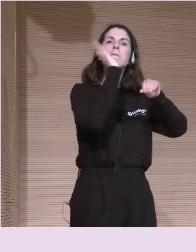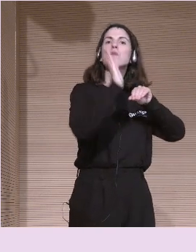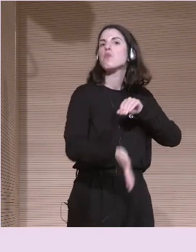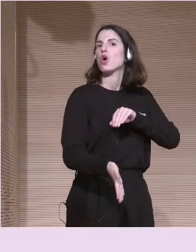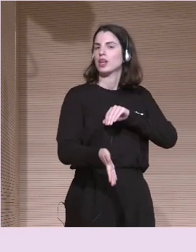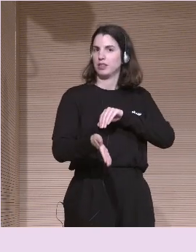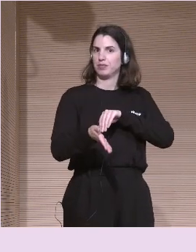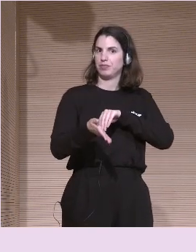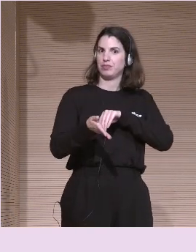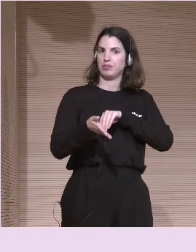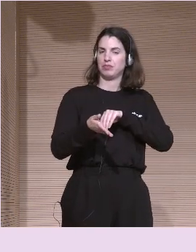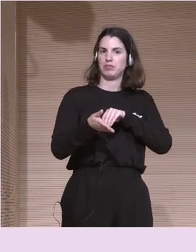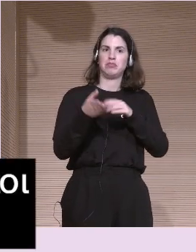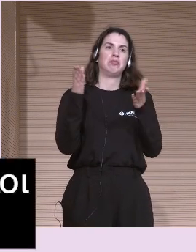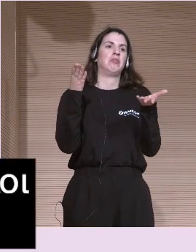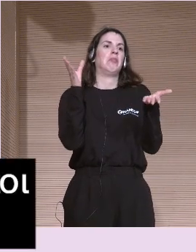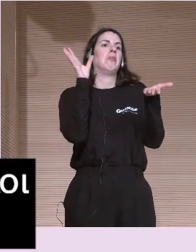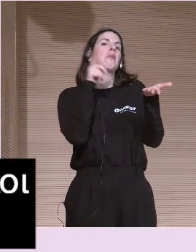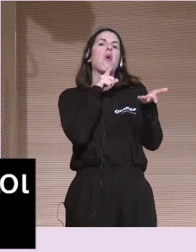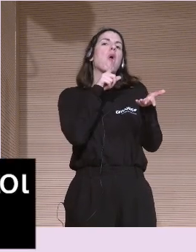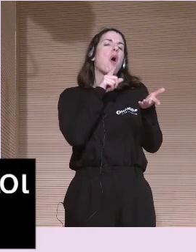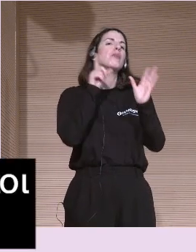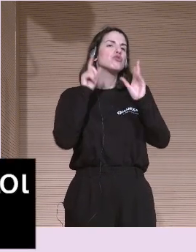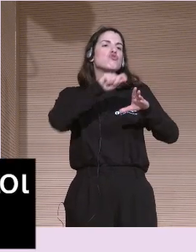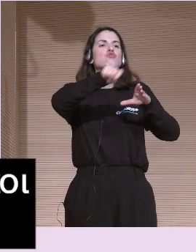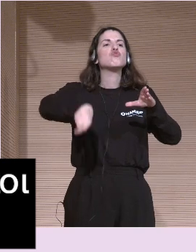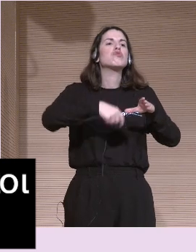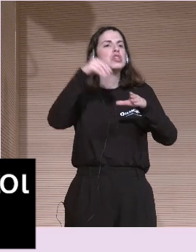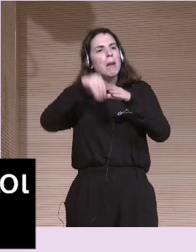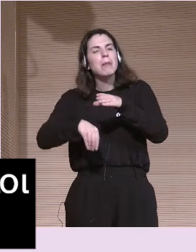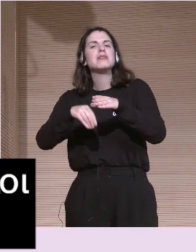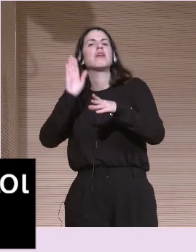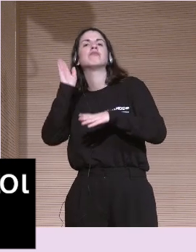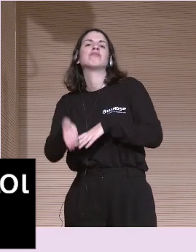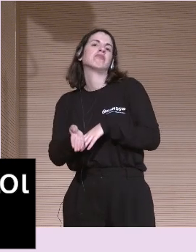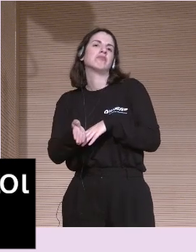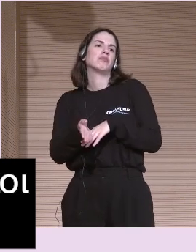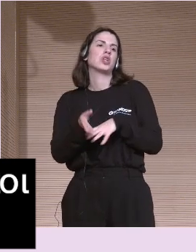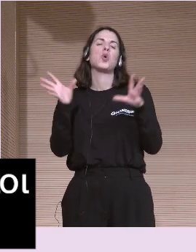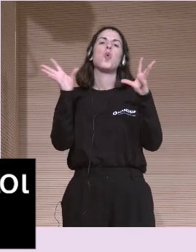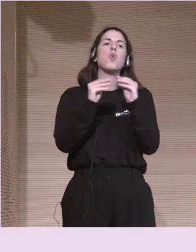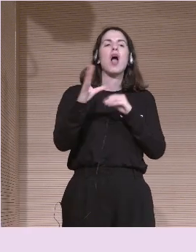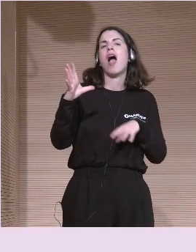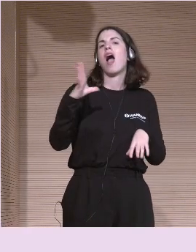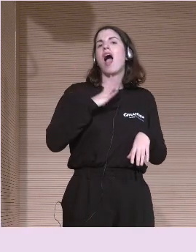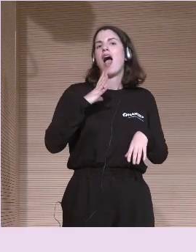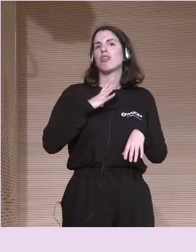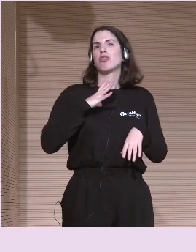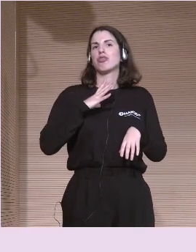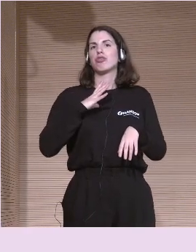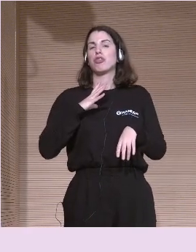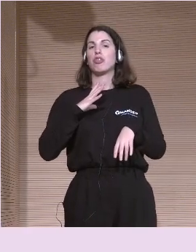sort of recreation of a kitchen, which was in an exhibition about people settling in and arriving in a country and how they do that. But when you pick up